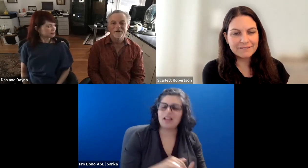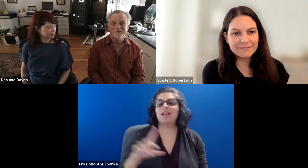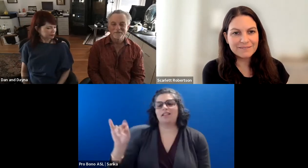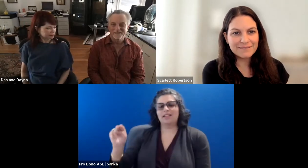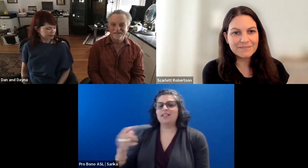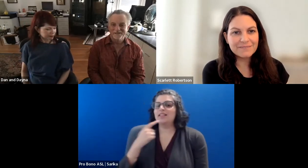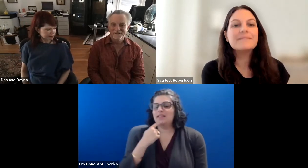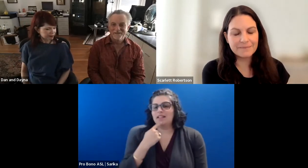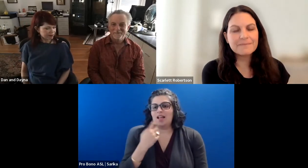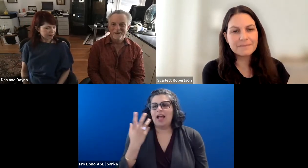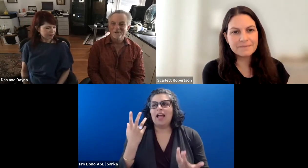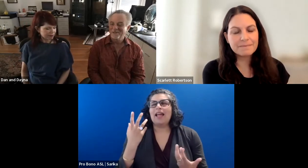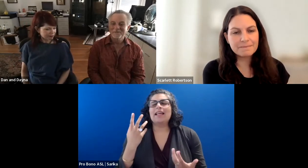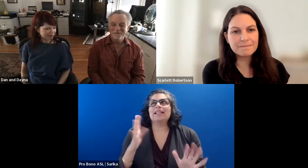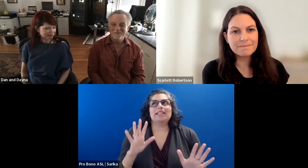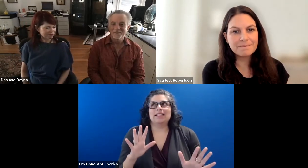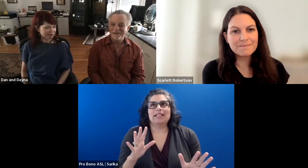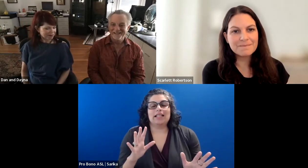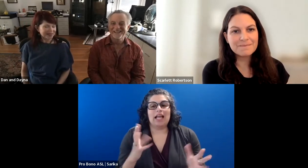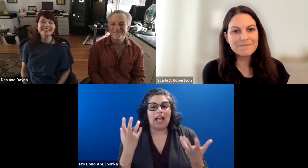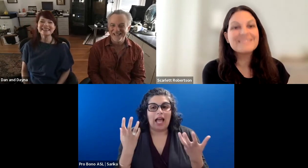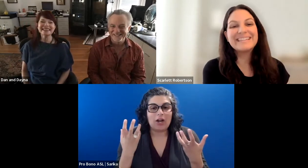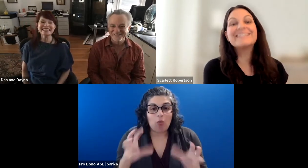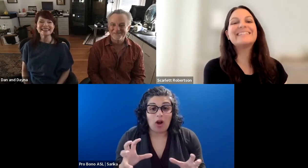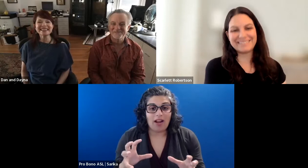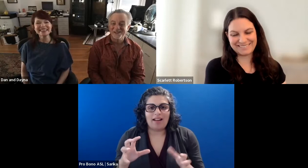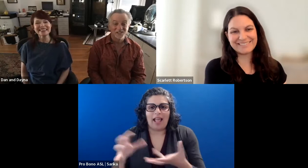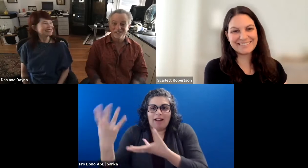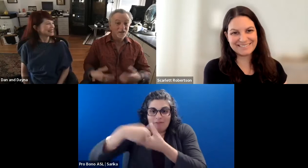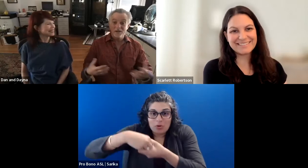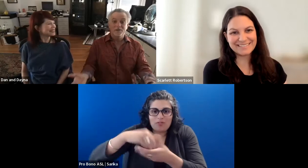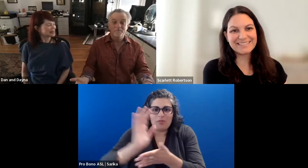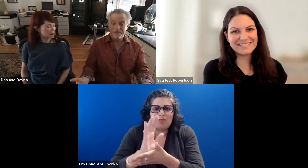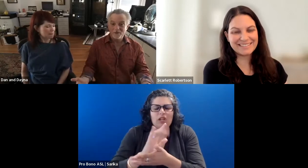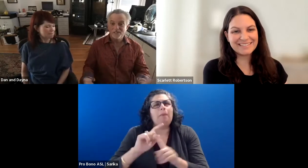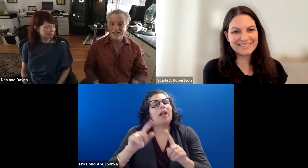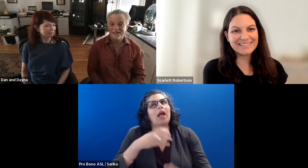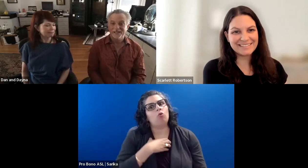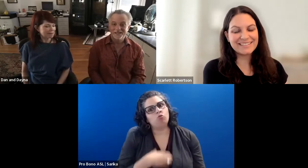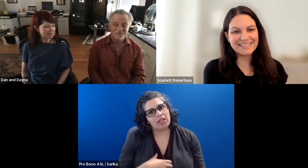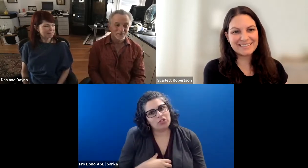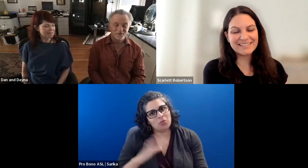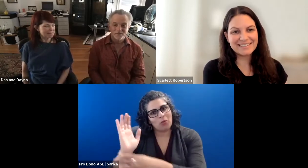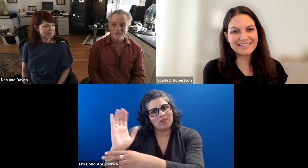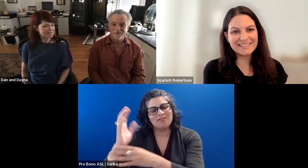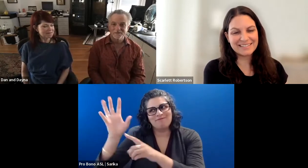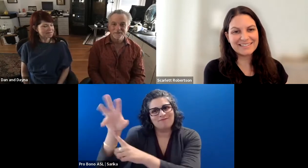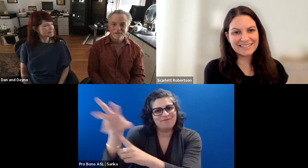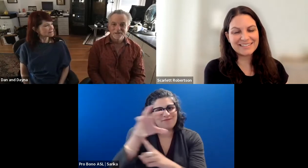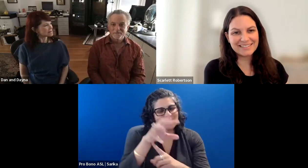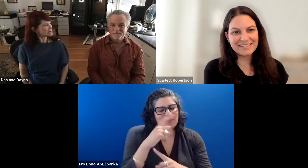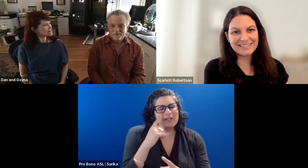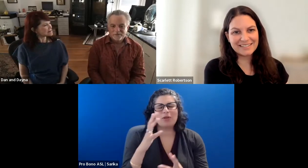that I would want it to be in there, but I would have loved to have been filming it because it would have been fun just to be immersed in that. And that's one of the joys